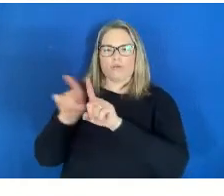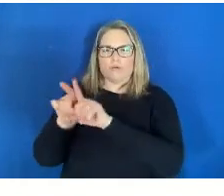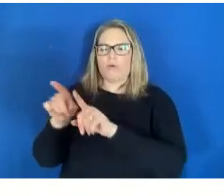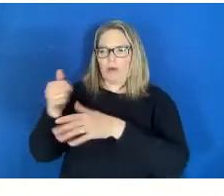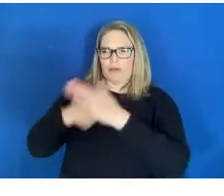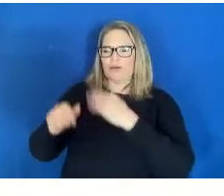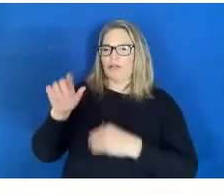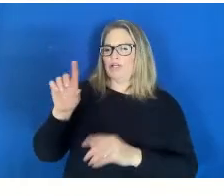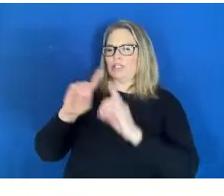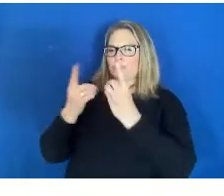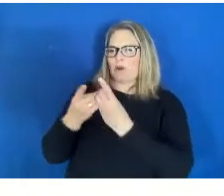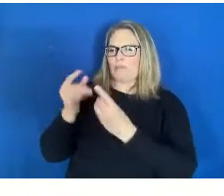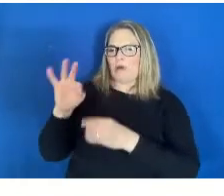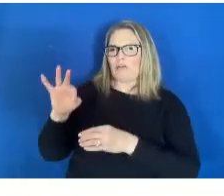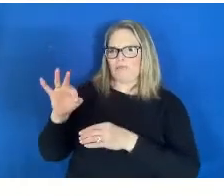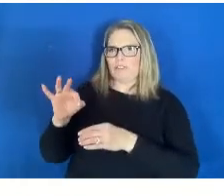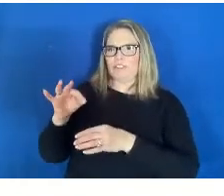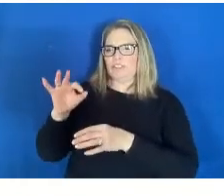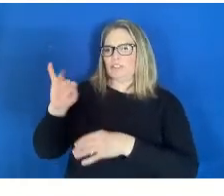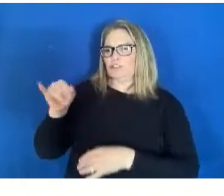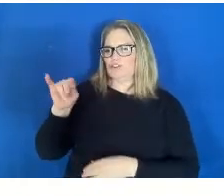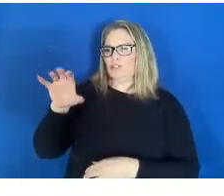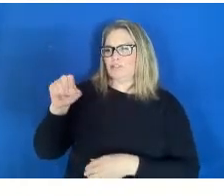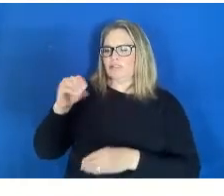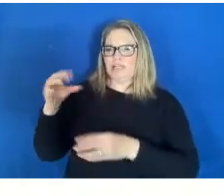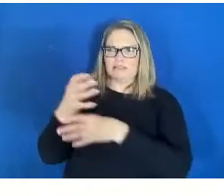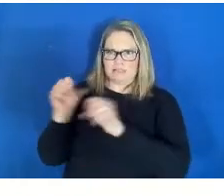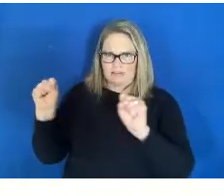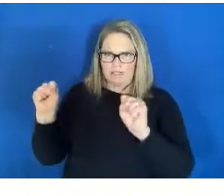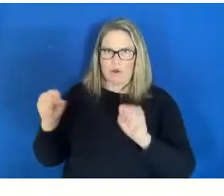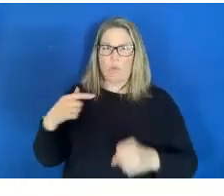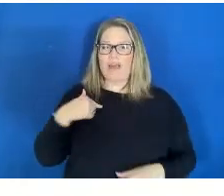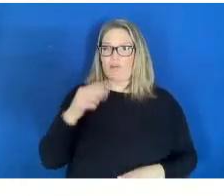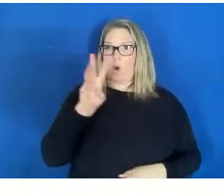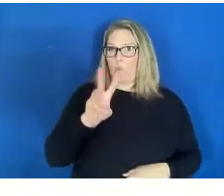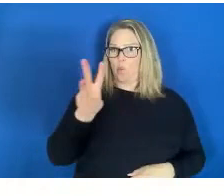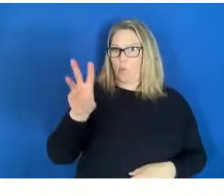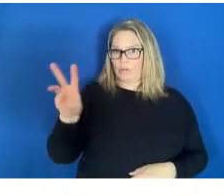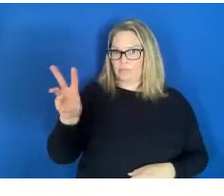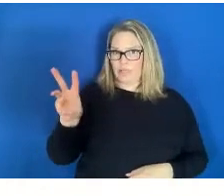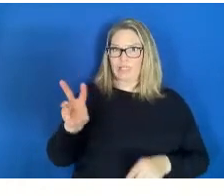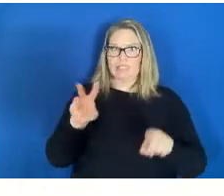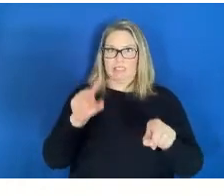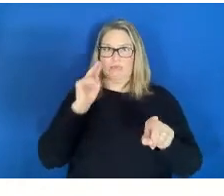So to access the website, there's a link to Riverwatch Mobile at